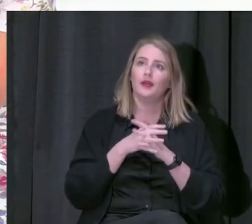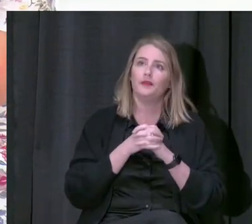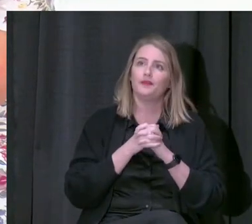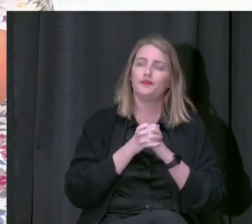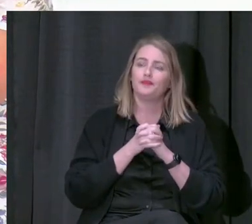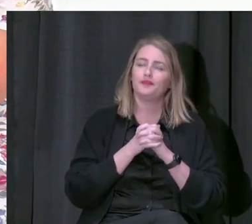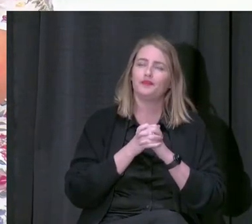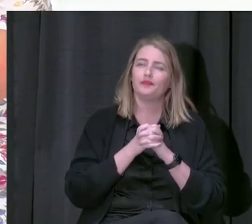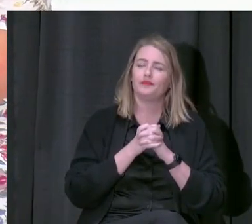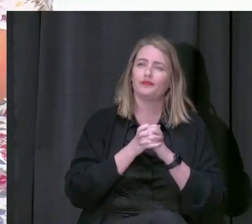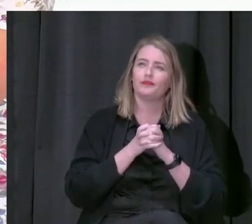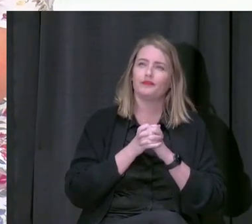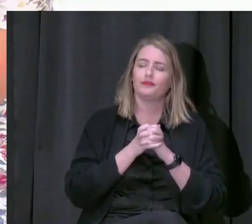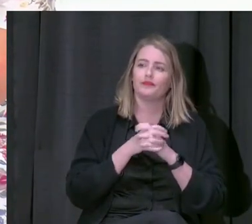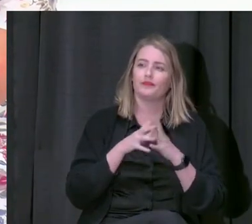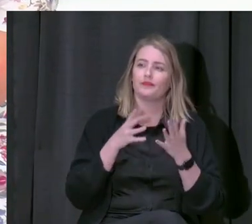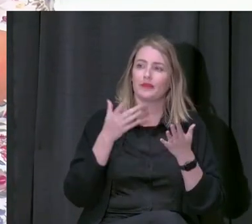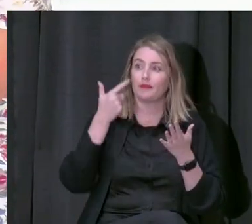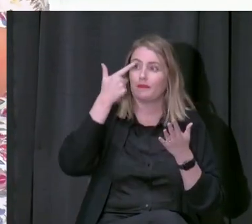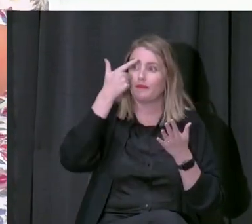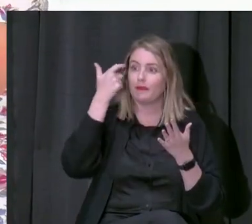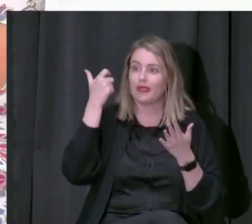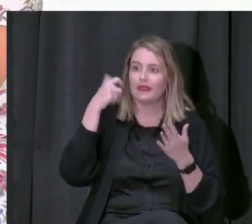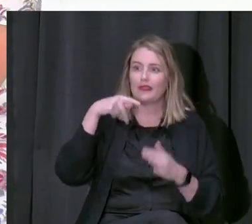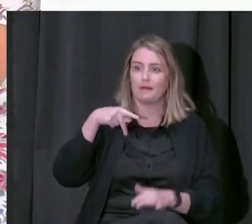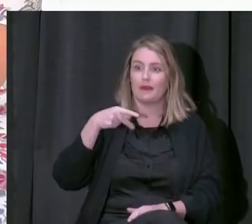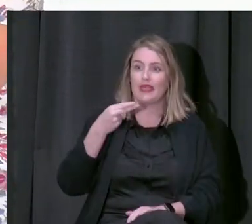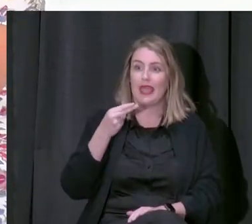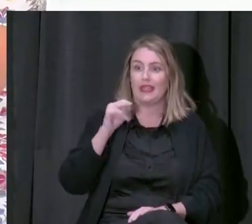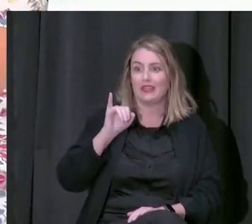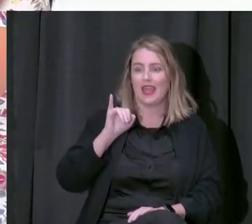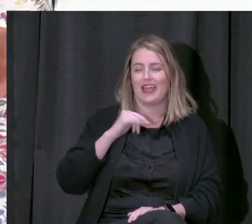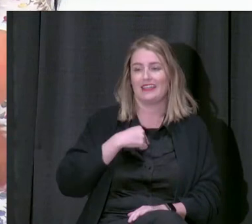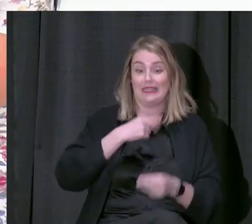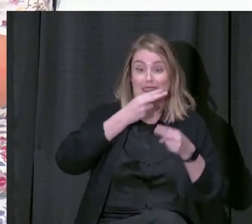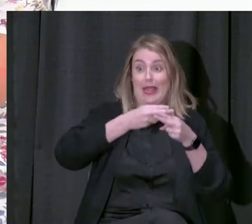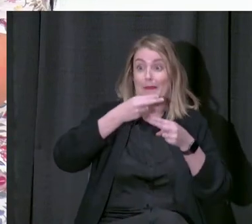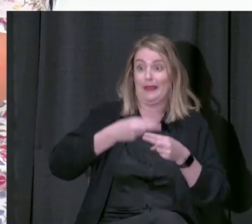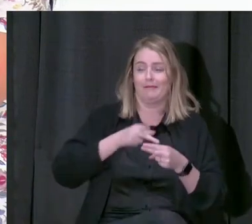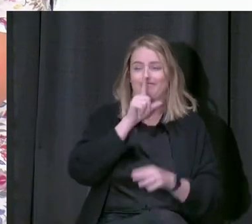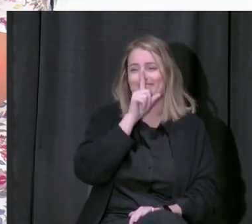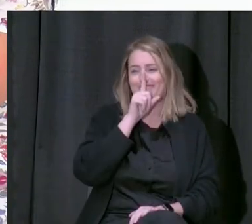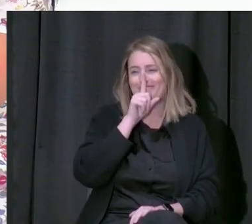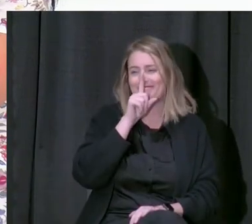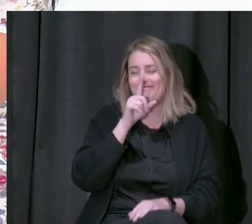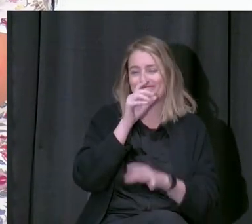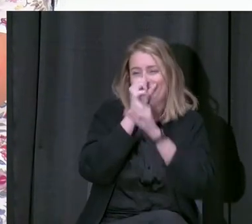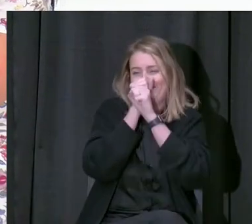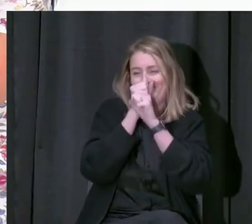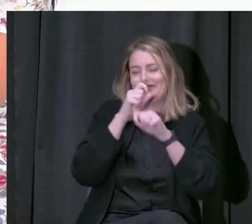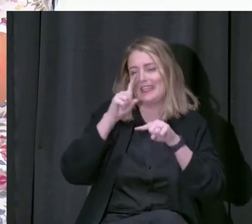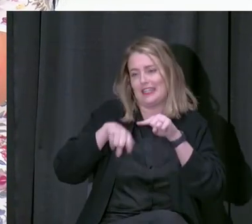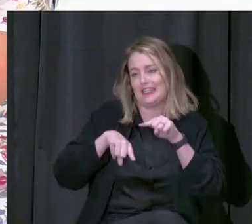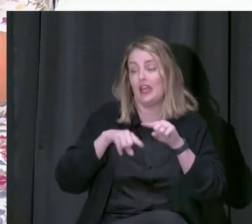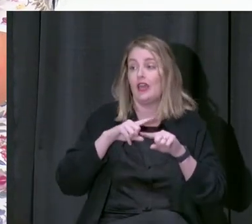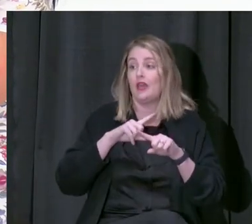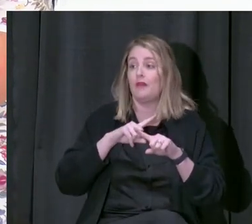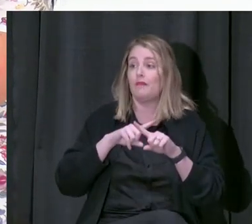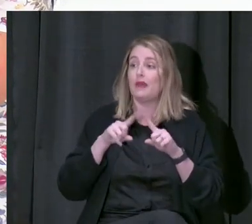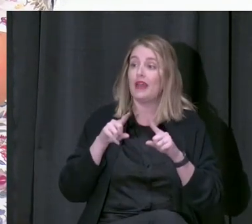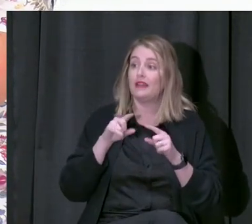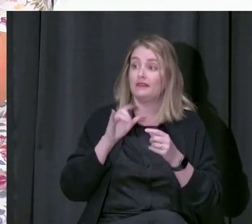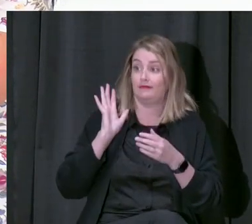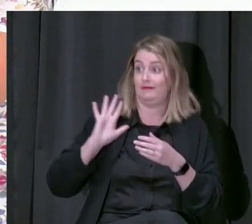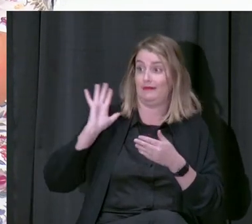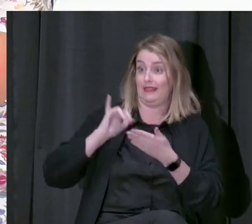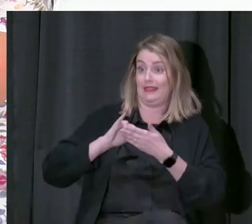I had, because of the PHI, I'm not going to name names, but at that point in time, the person